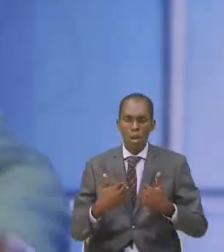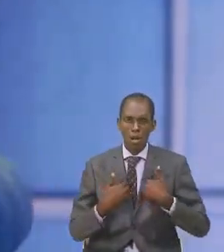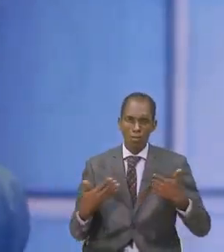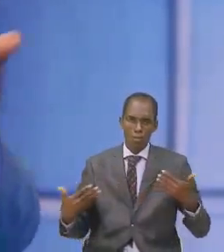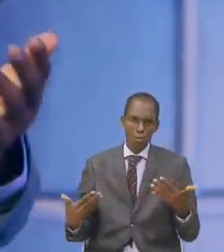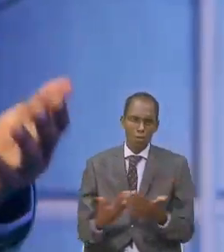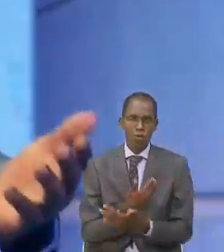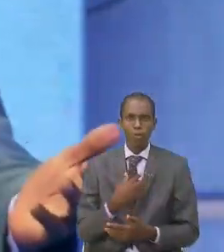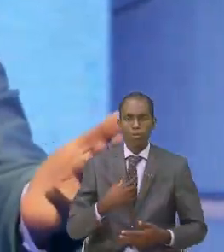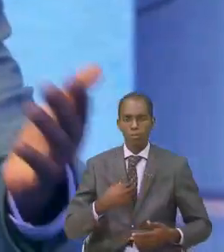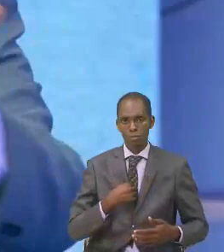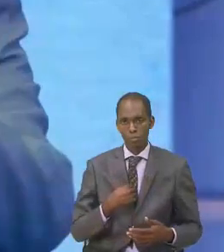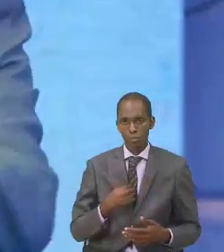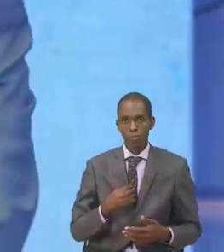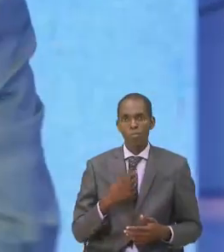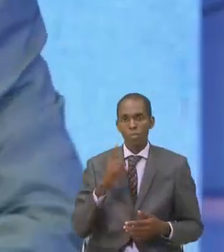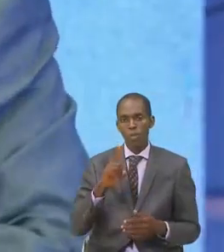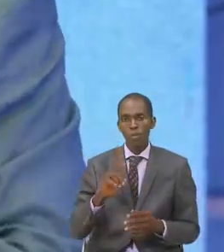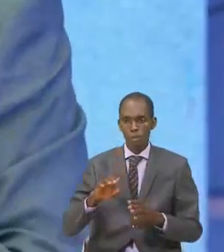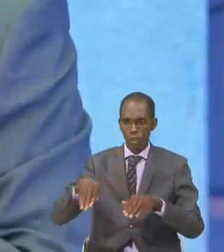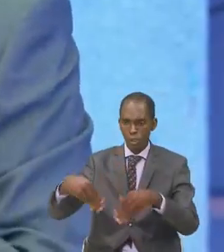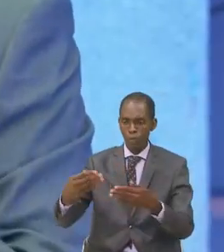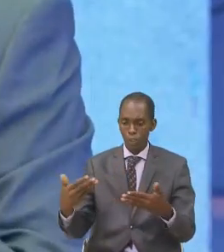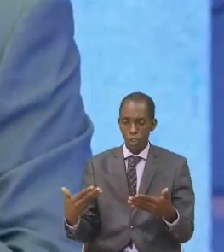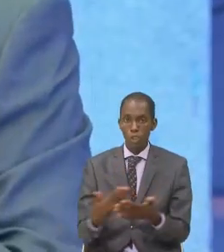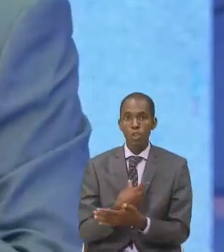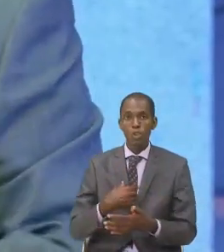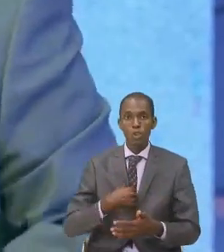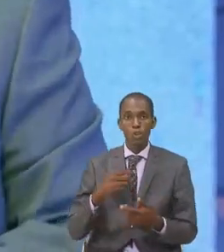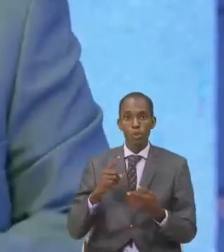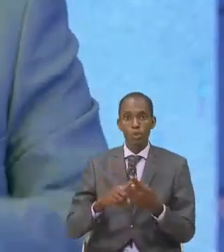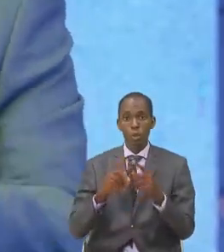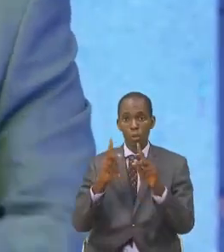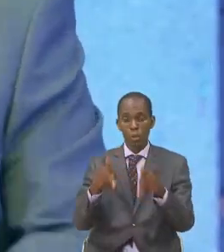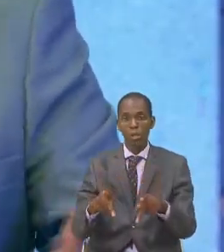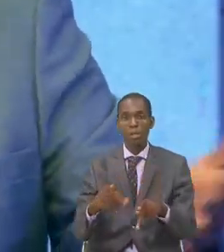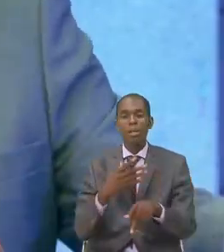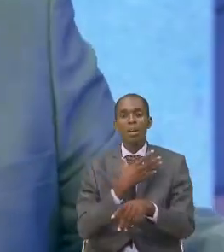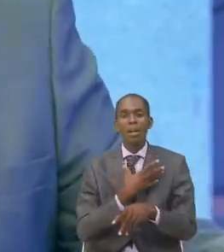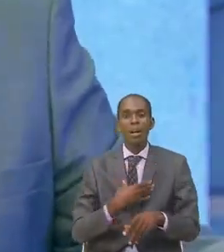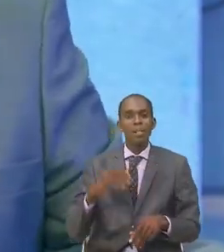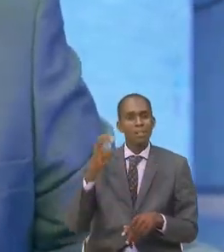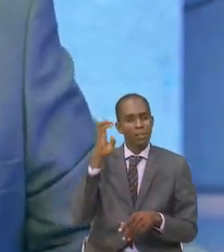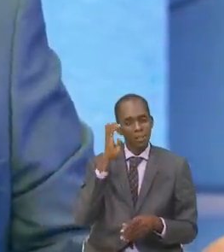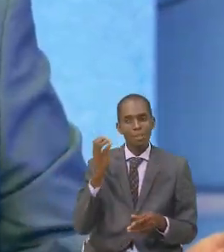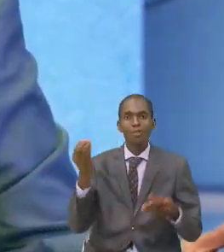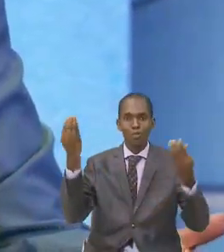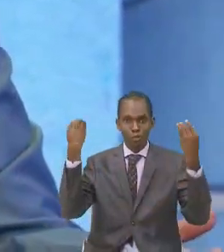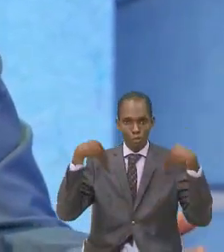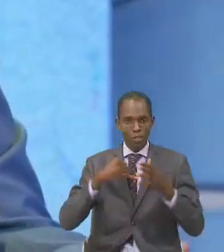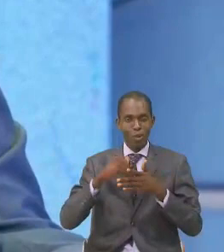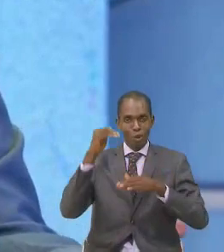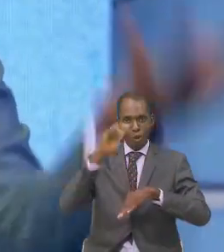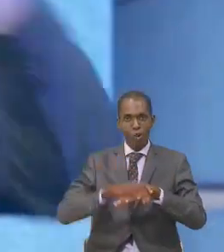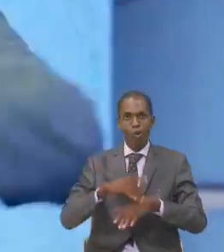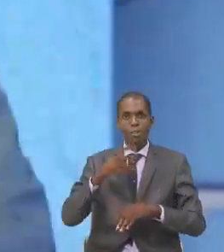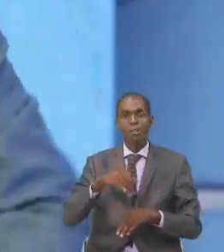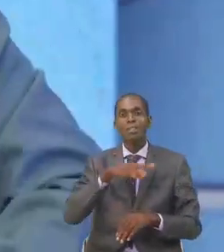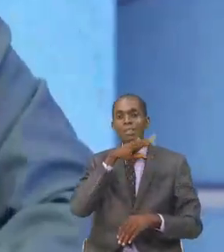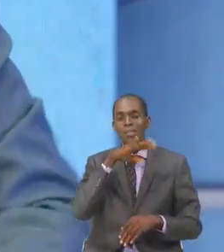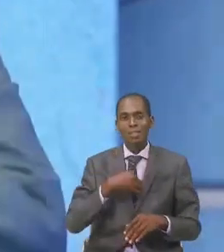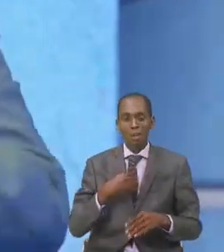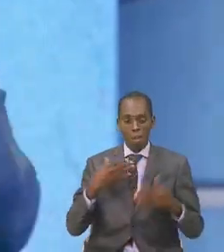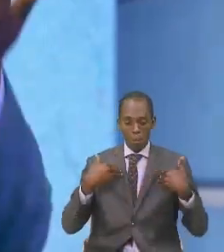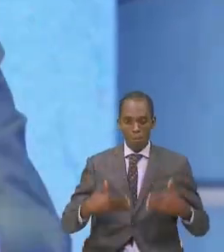clothes. He wants to put on new clothes. And then you give the new clothes to him, and then he